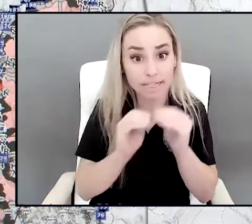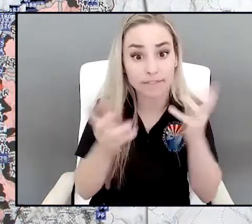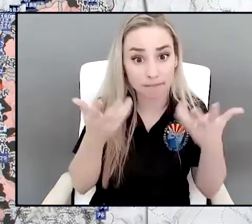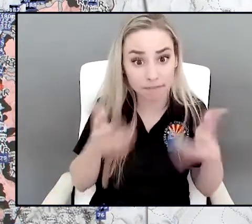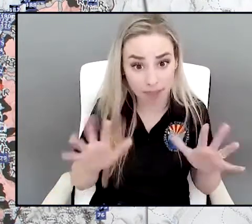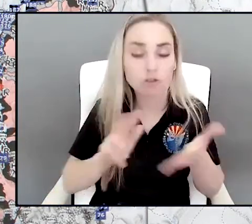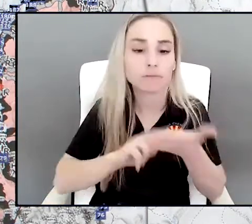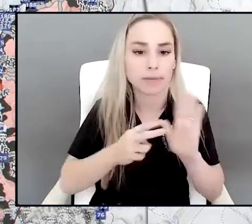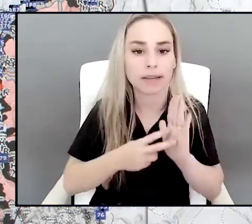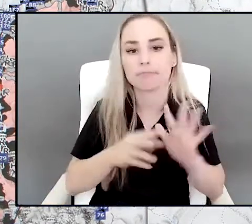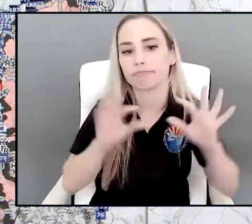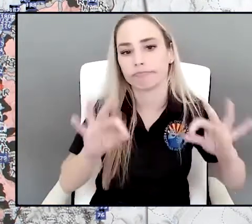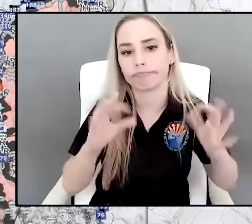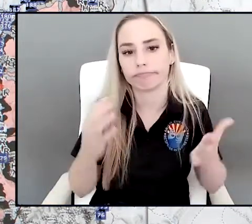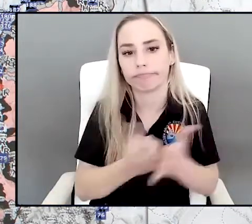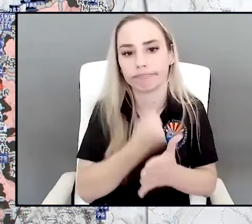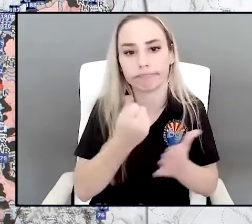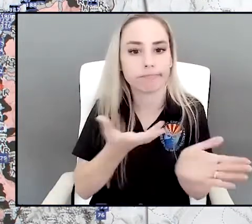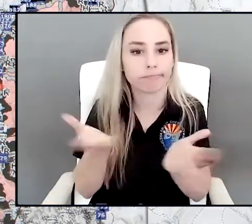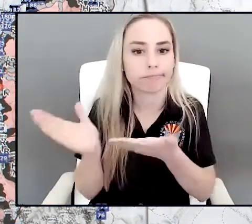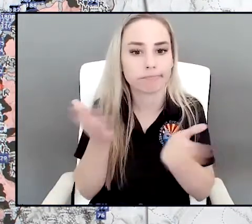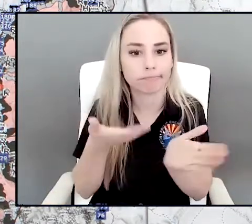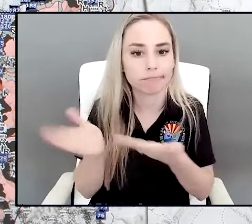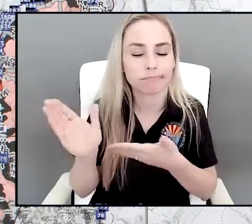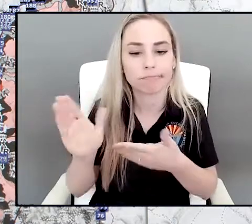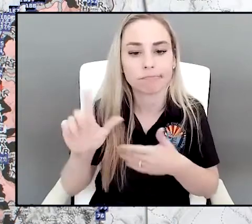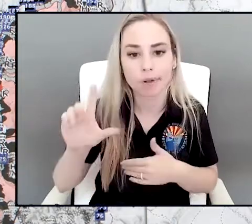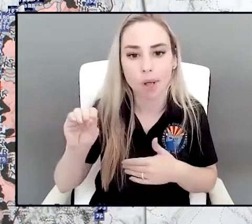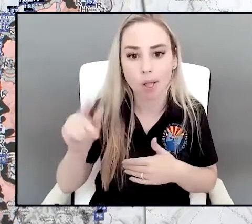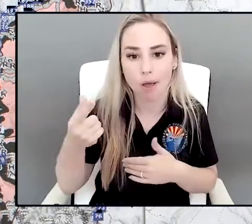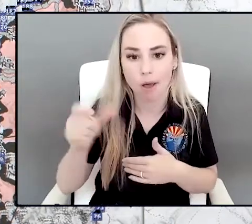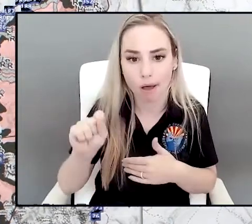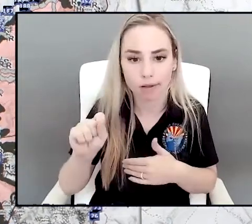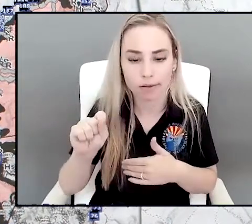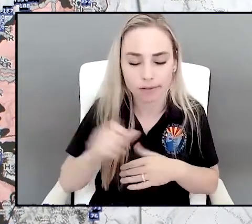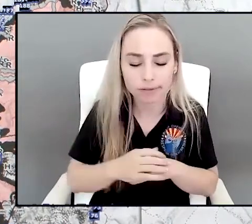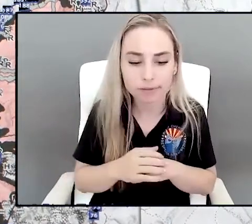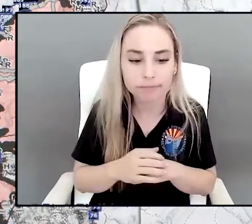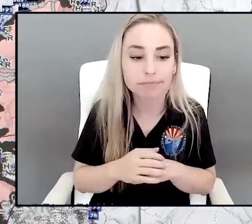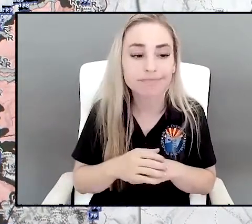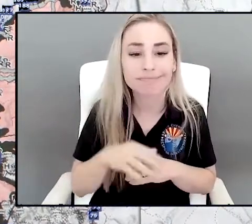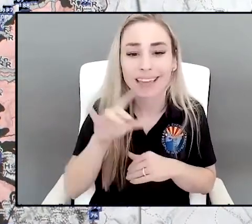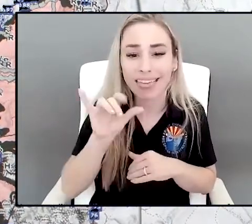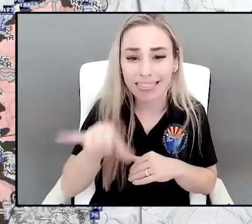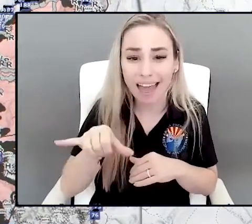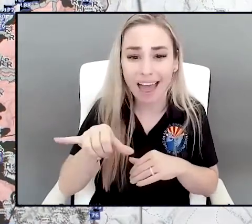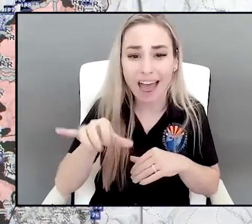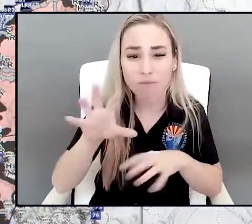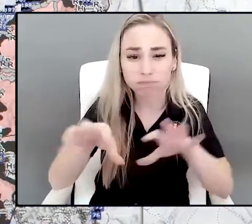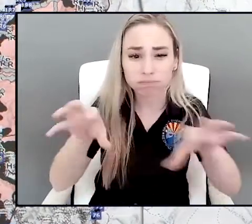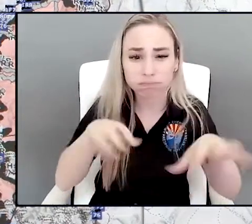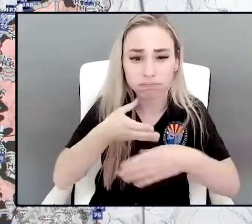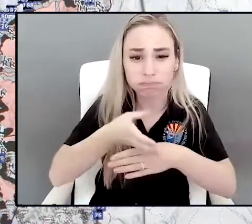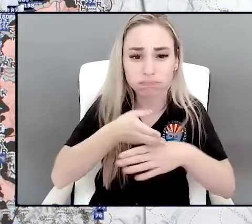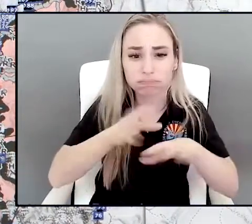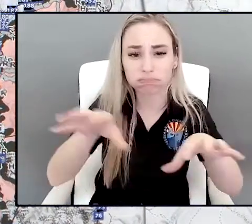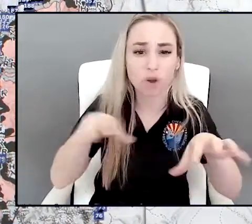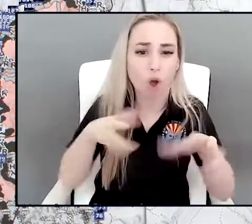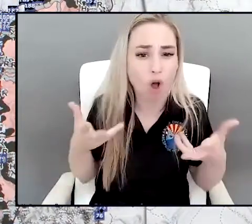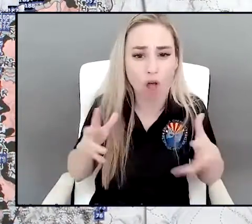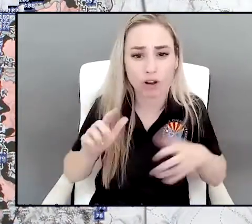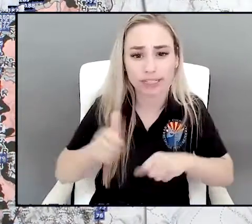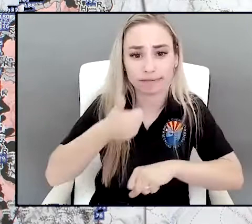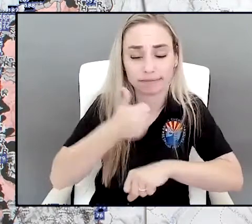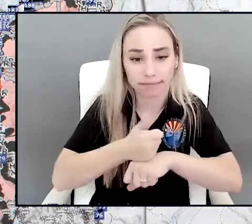open up some opportunity to start hauling out some of those logs that have been created. So a lot of those log decks are already